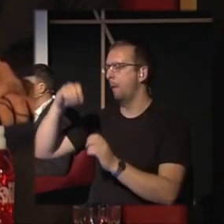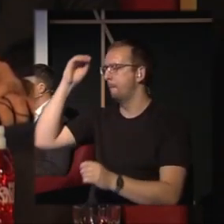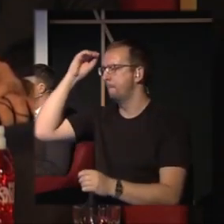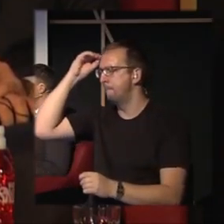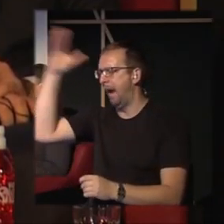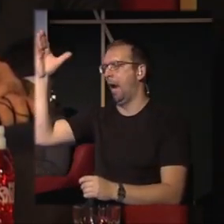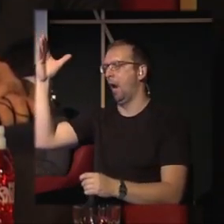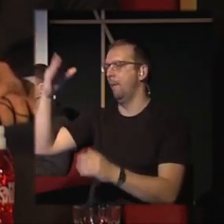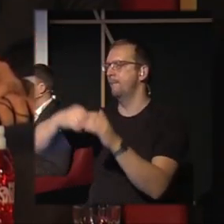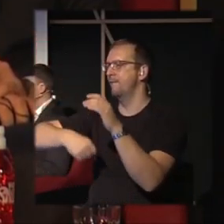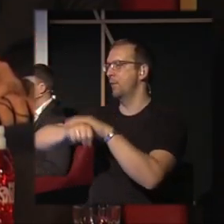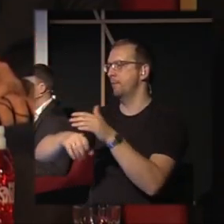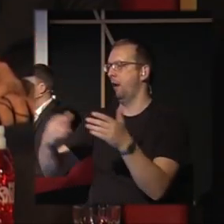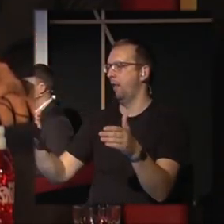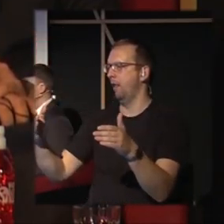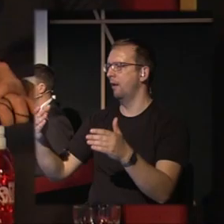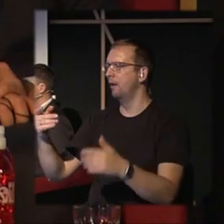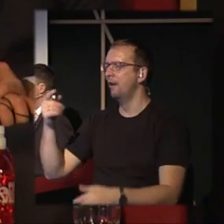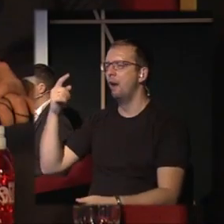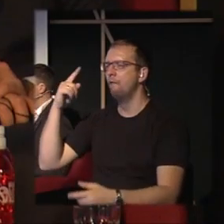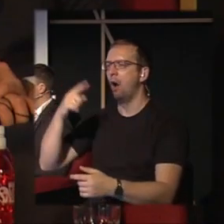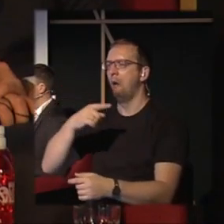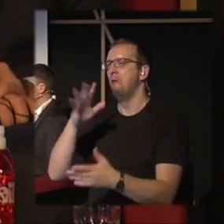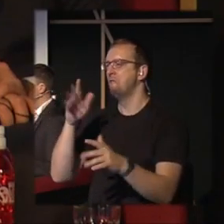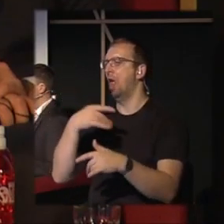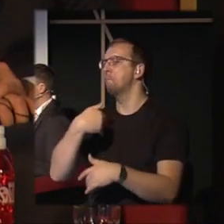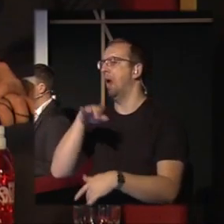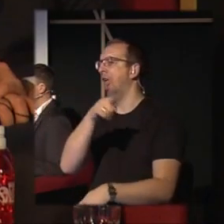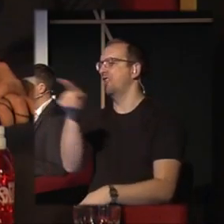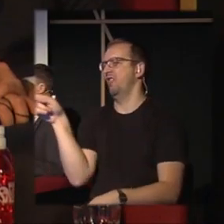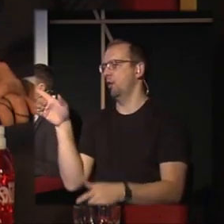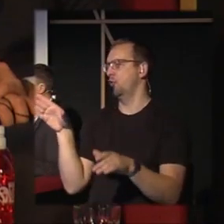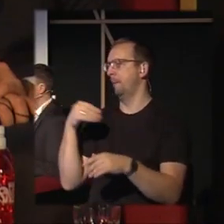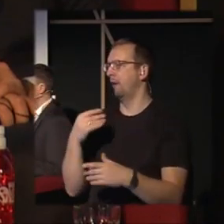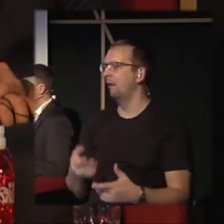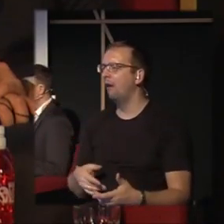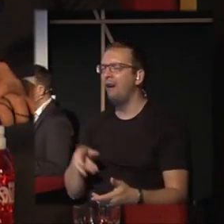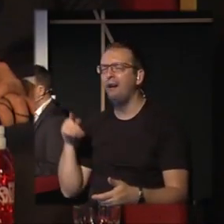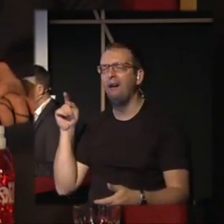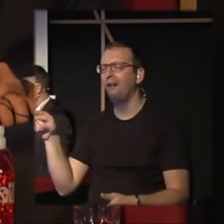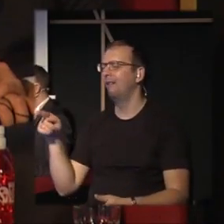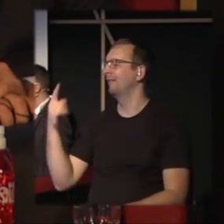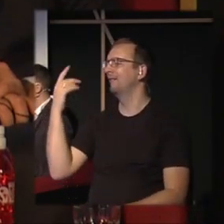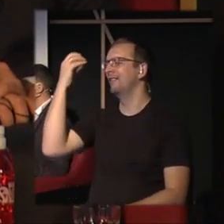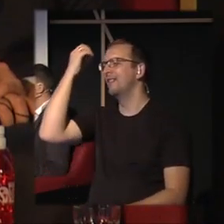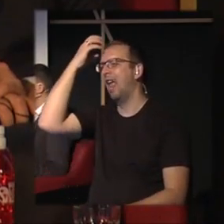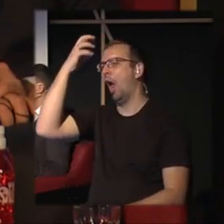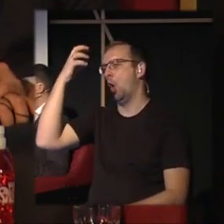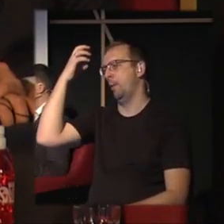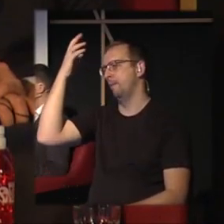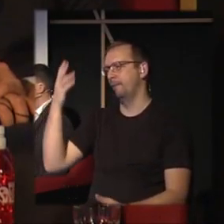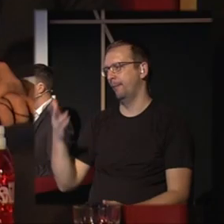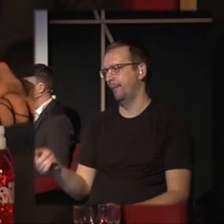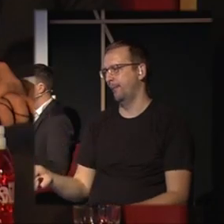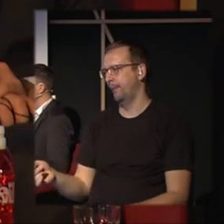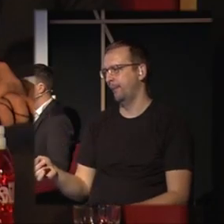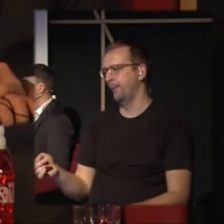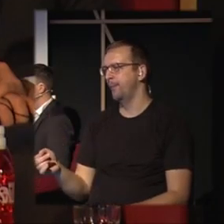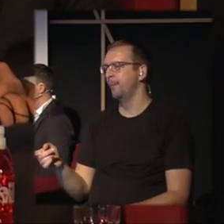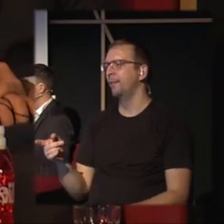and all of us together. But he had a dream. He had a dream of attending El Clasico,